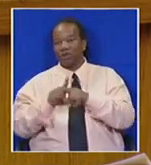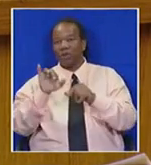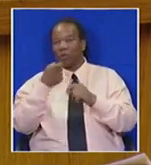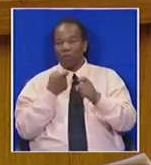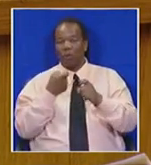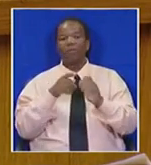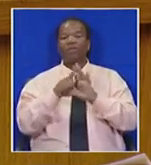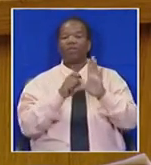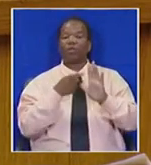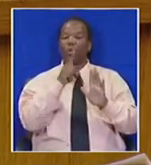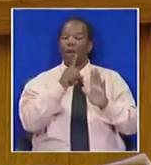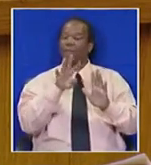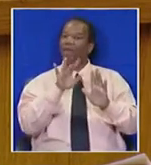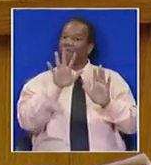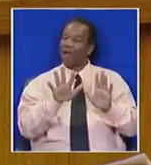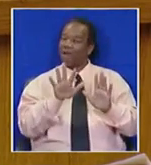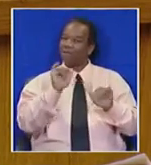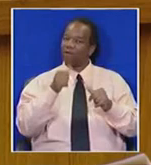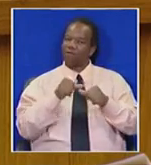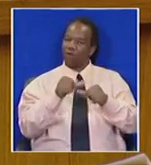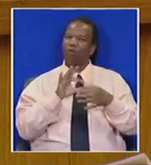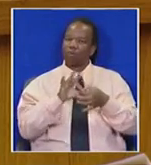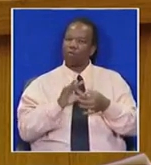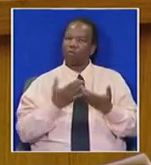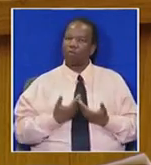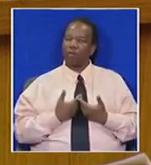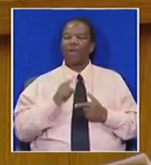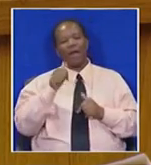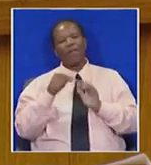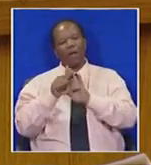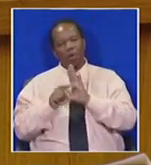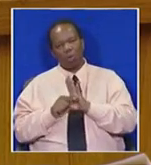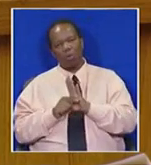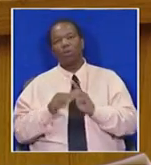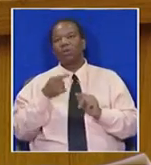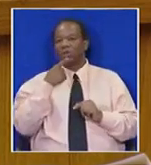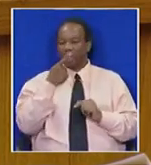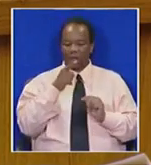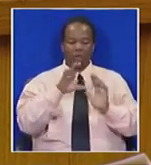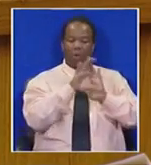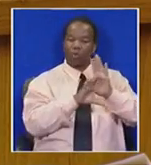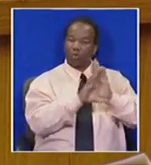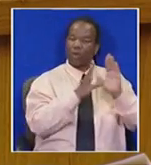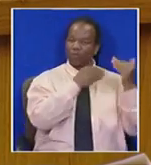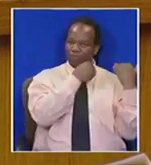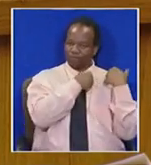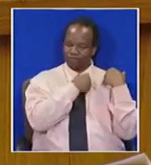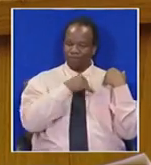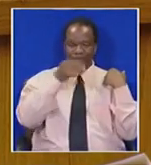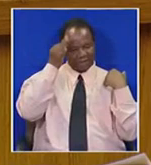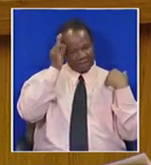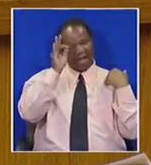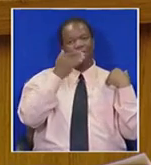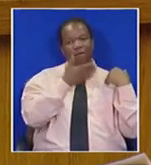of the Constitution and other laws and policies and frameworks. It upholds the constitutional responsibility of the state,